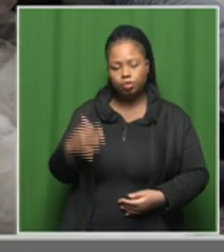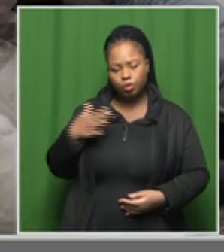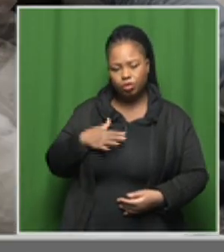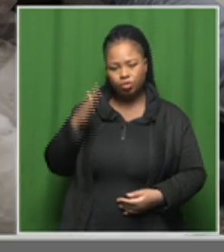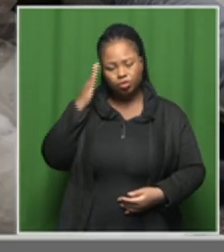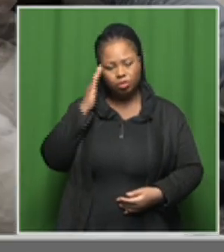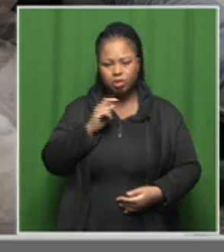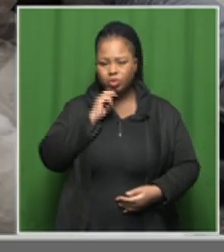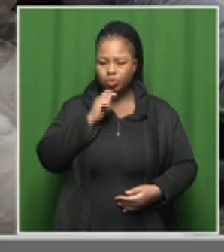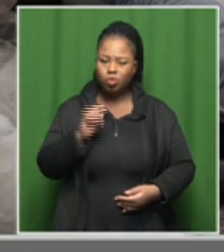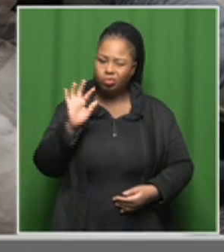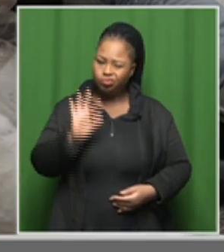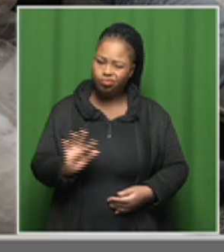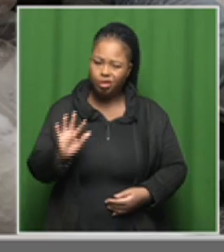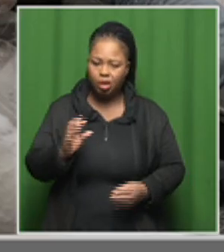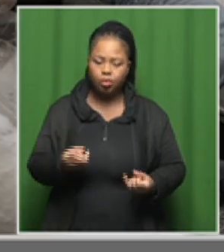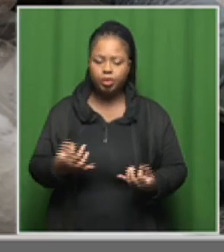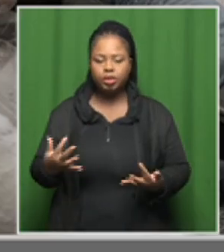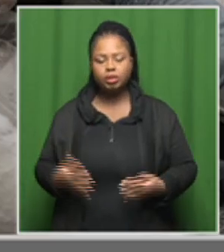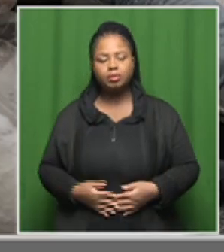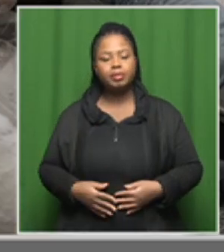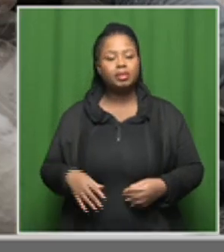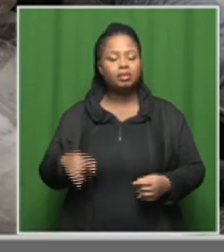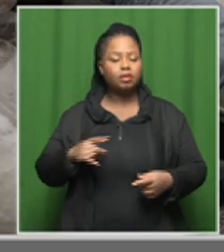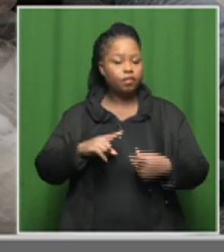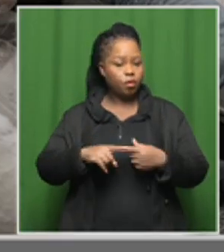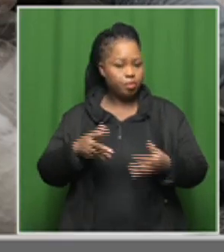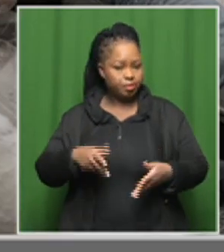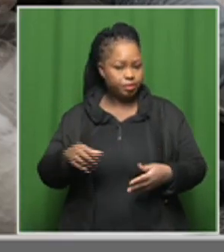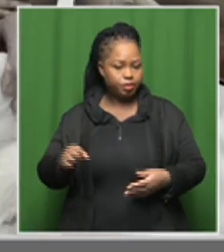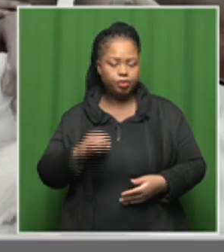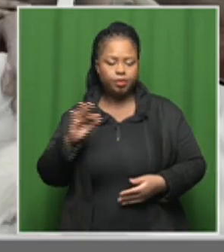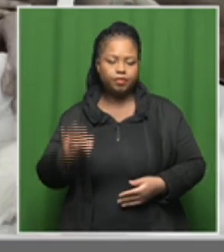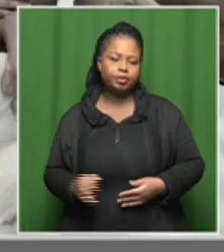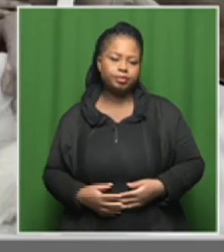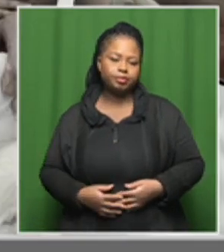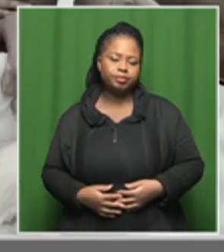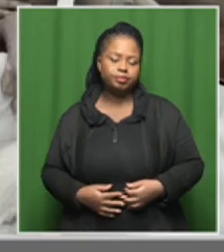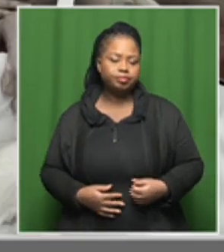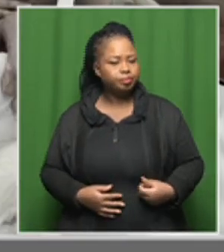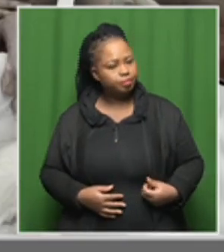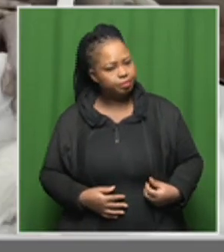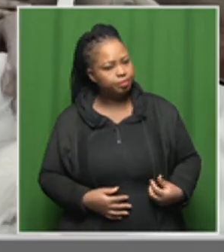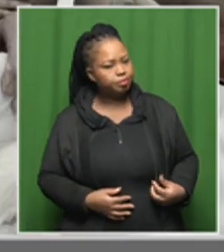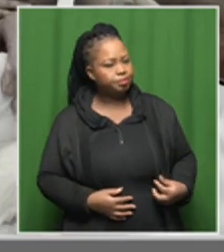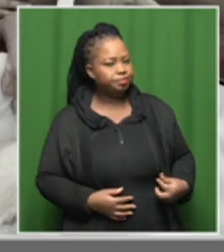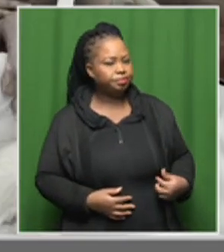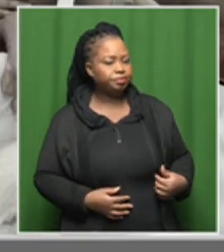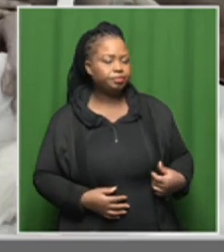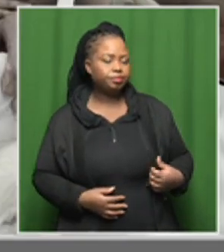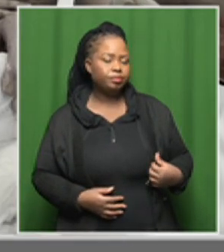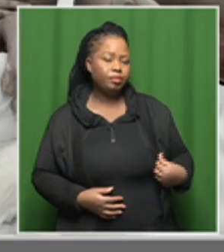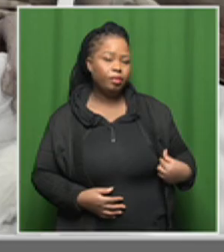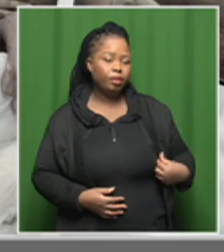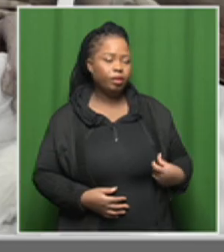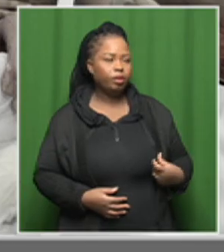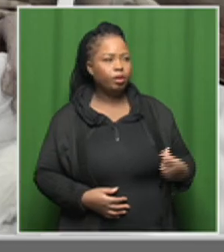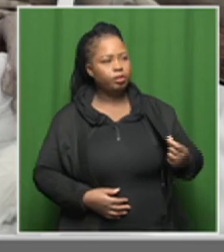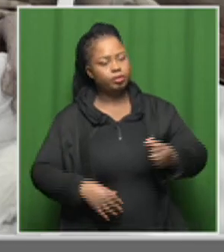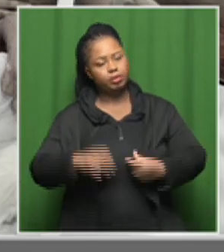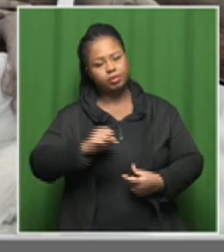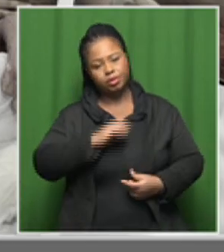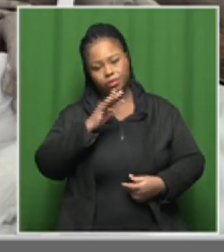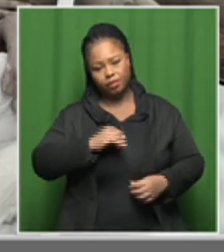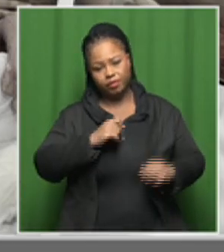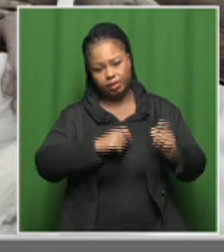real incidence, but we've based that number on studies done in South Africa. Yeah, and obviously when you for South Africans